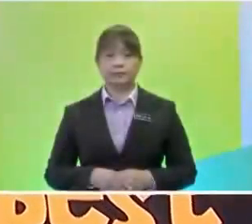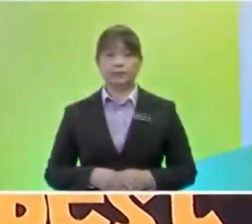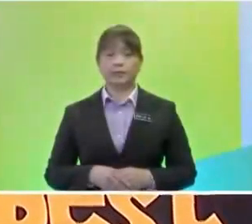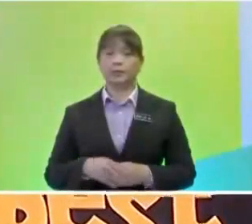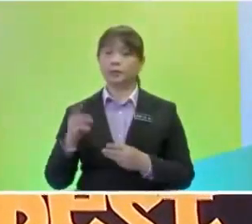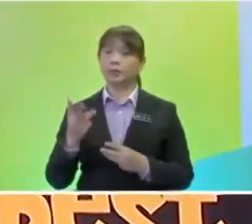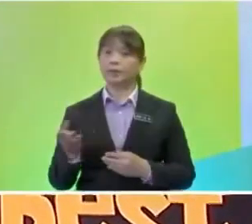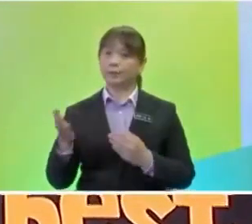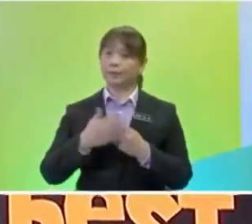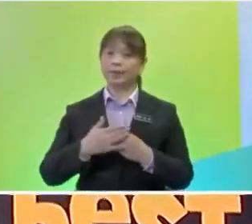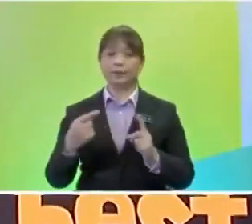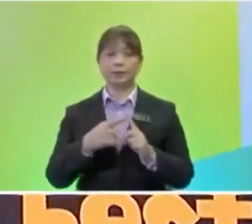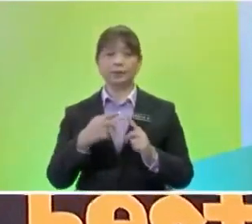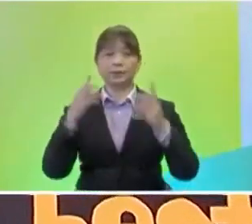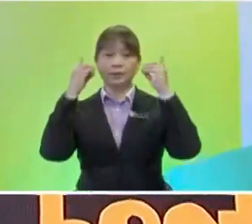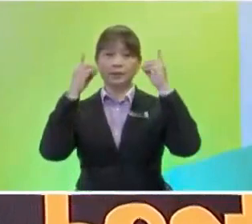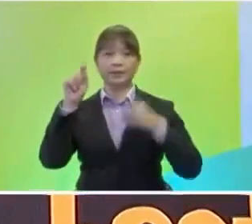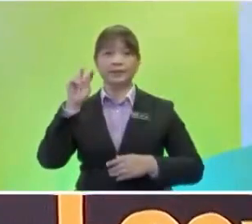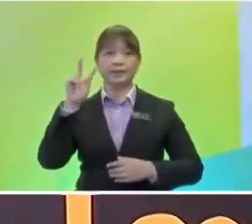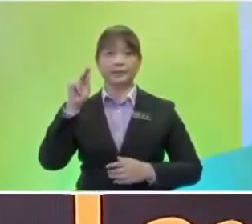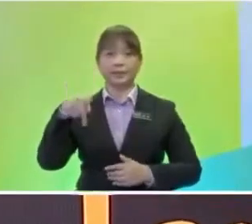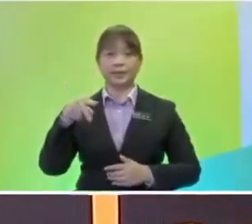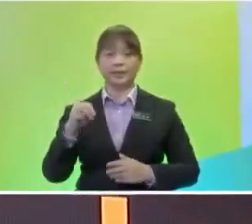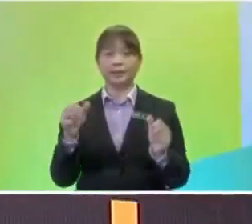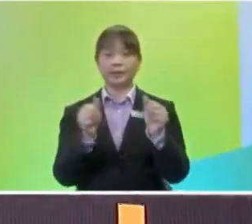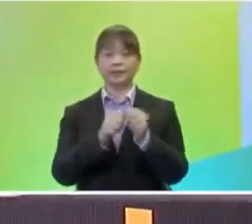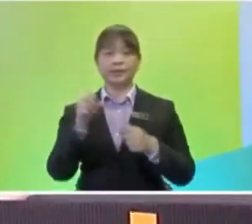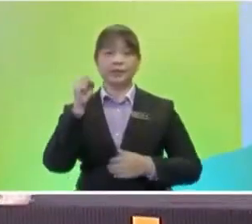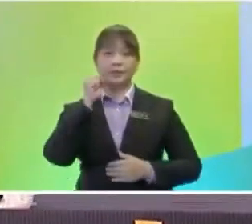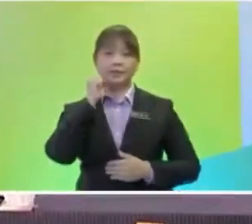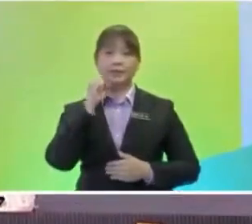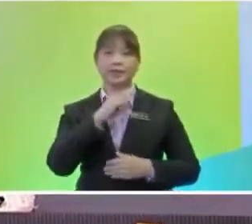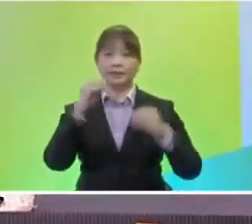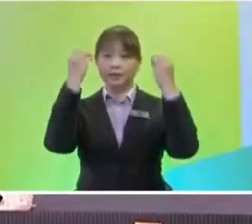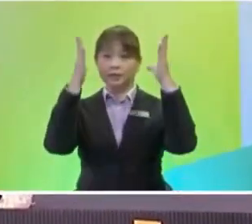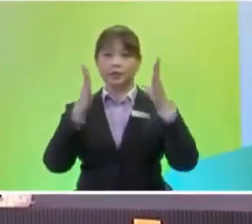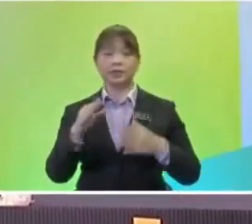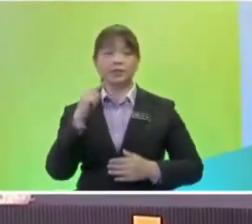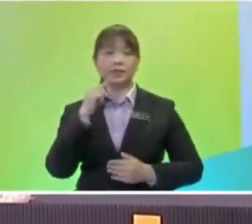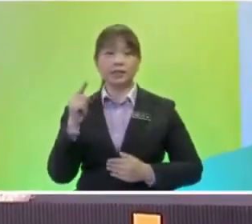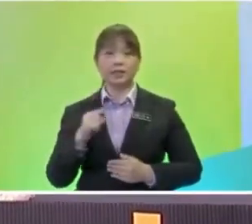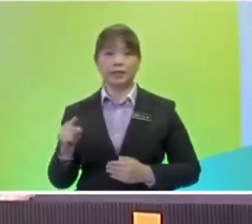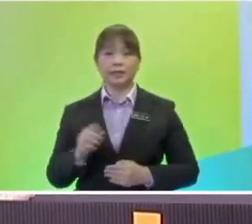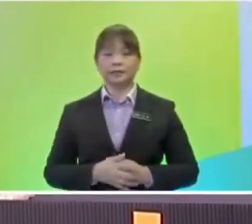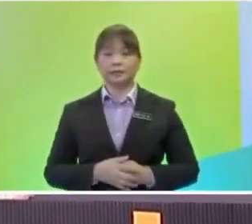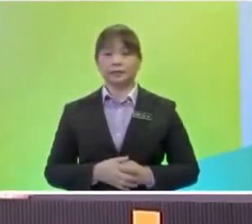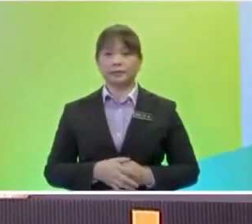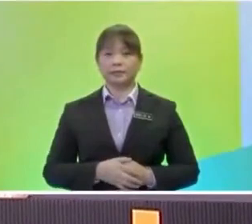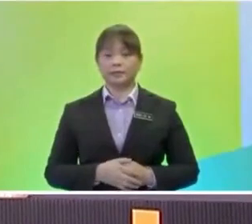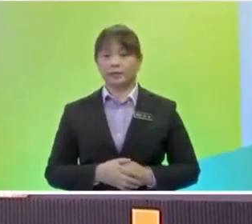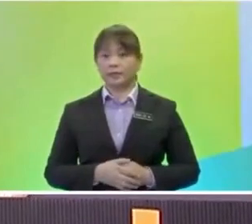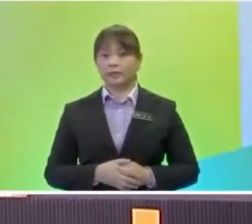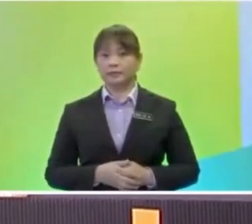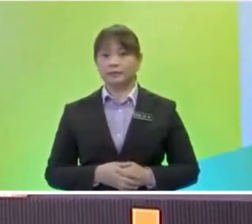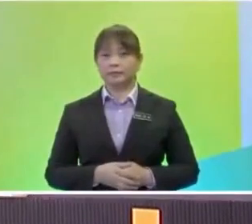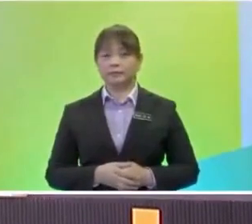Welcome back to the TV KPM with me, Kak Shafika, and also Ms. Zakiah for English lesson today. And for our topic, now that we've